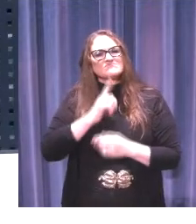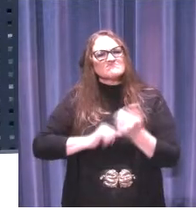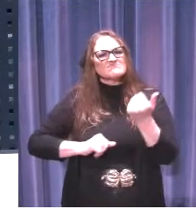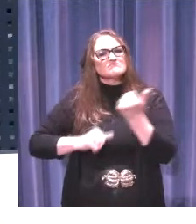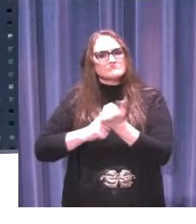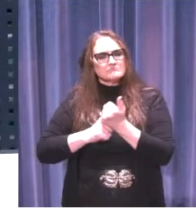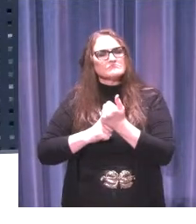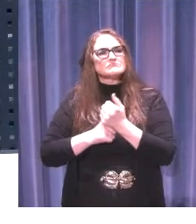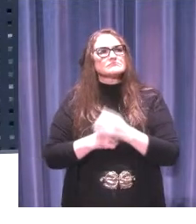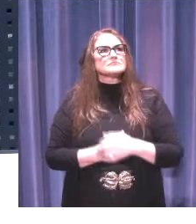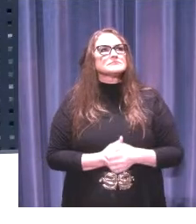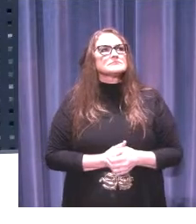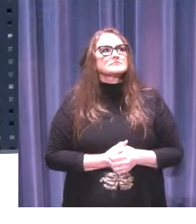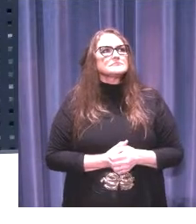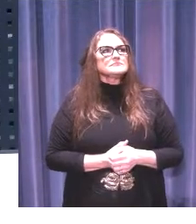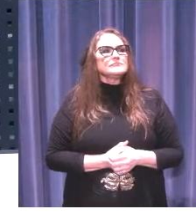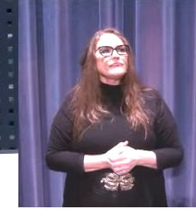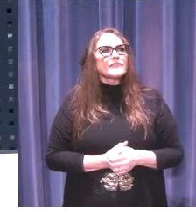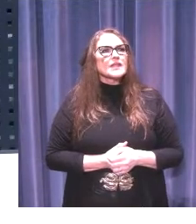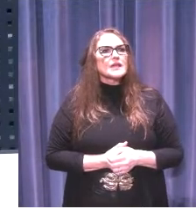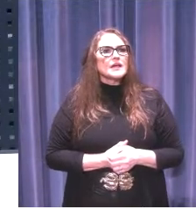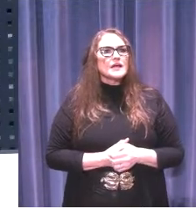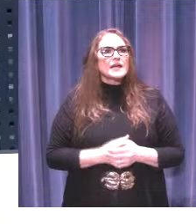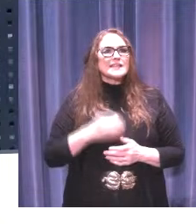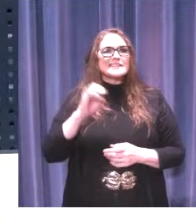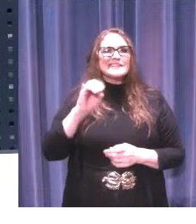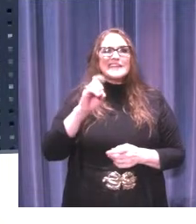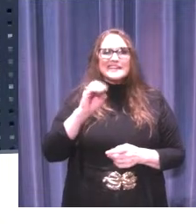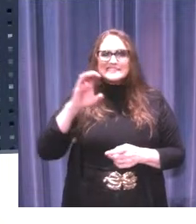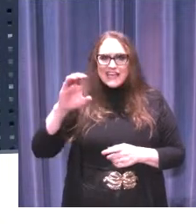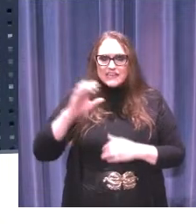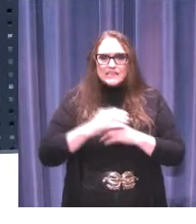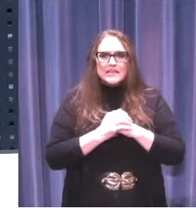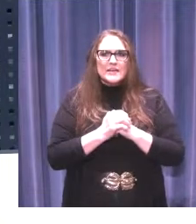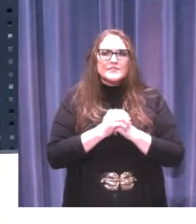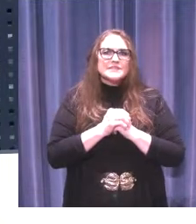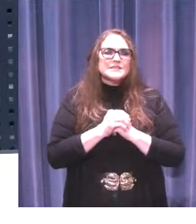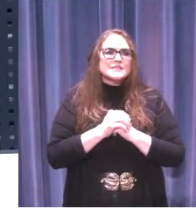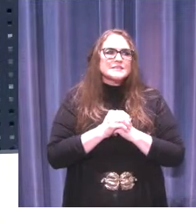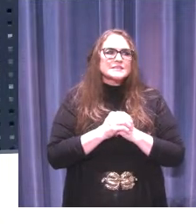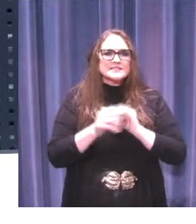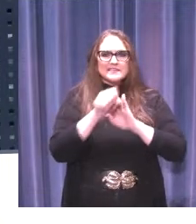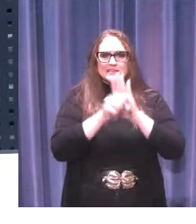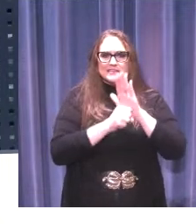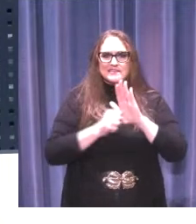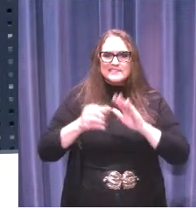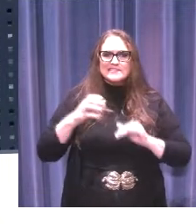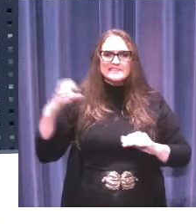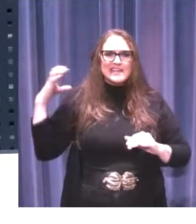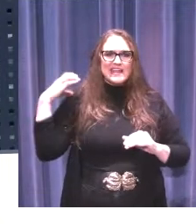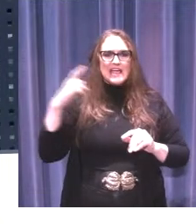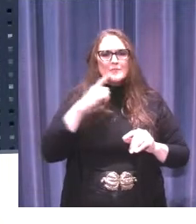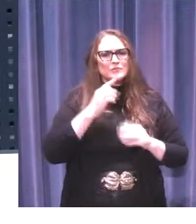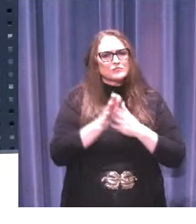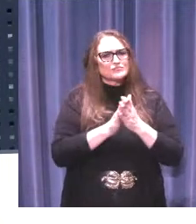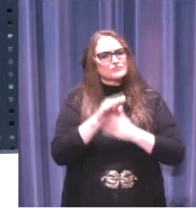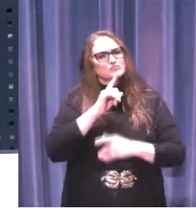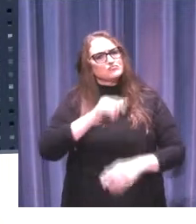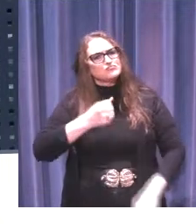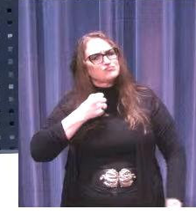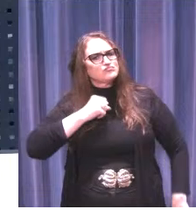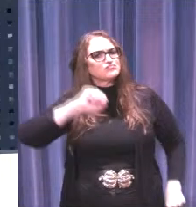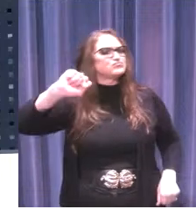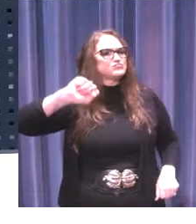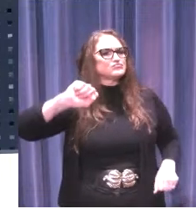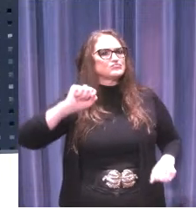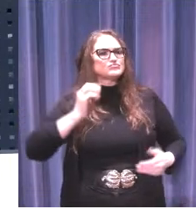supportive. The executive in the state capitol was vigorously opposed